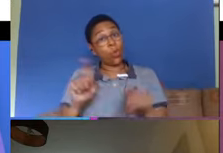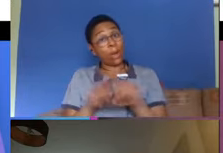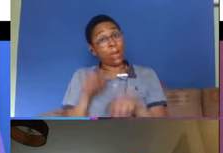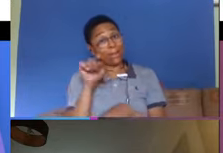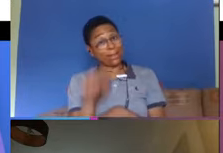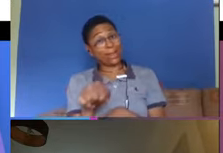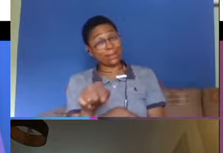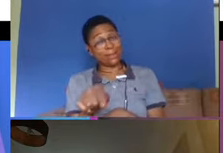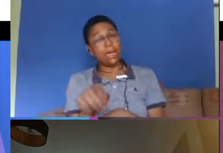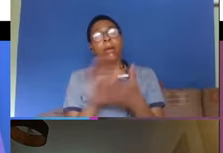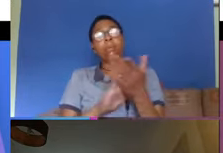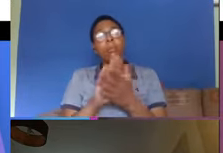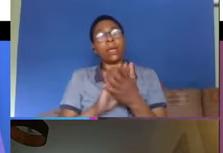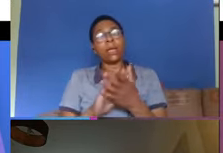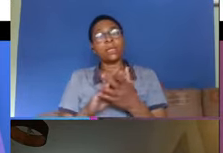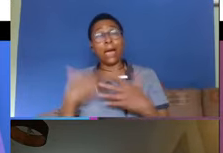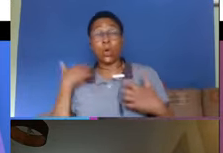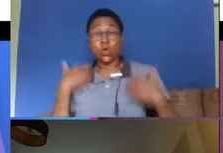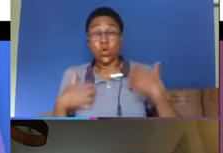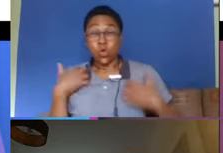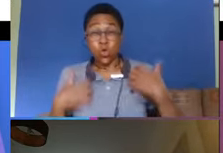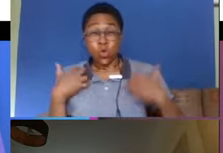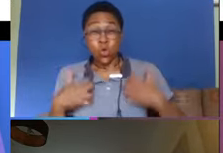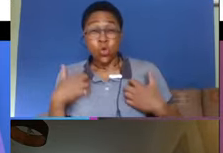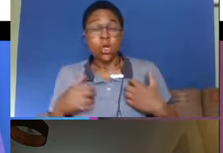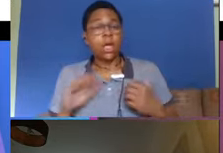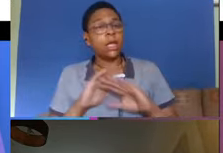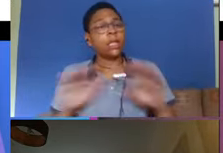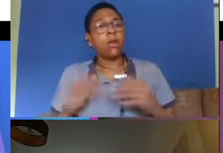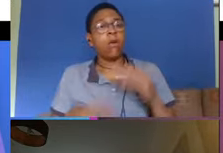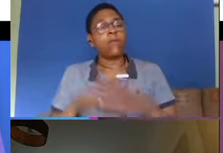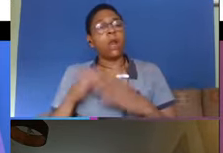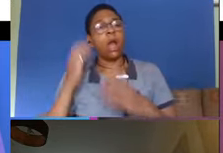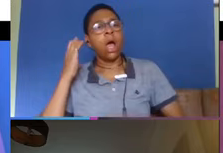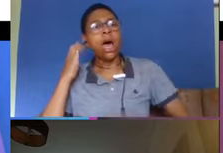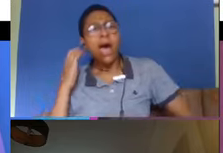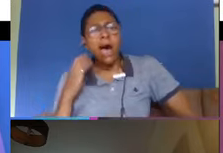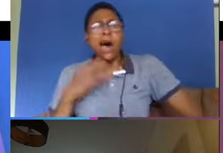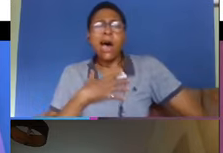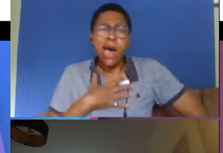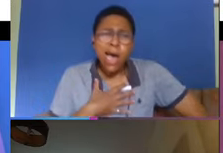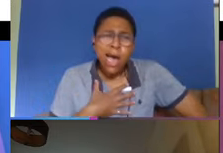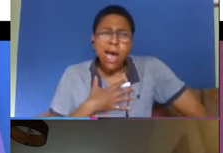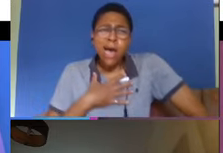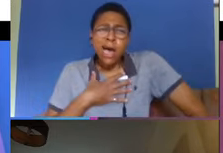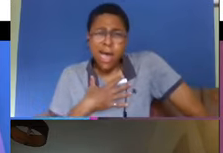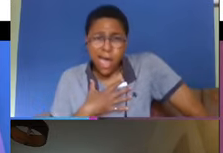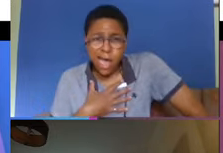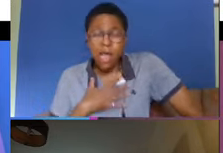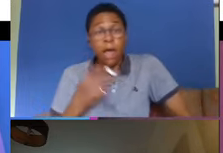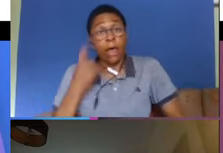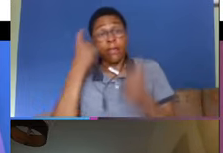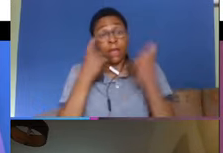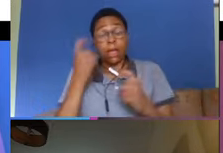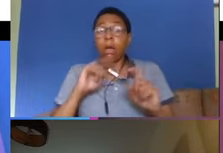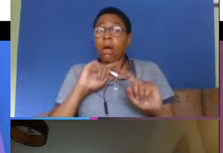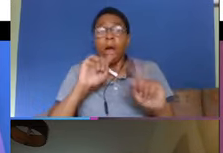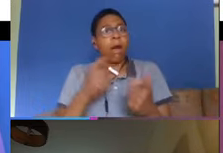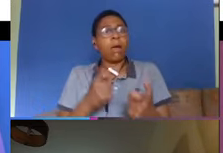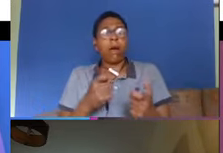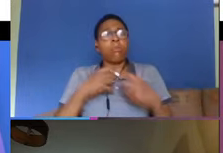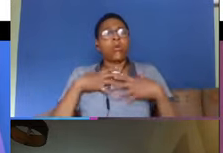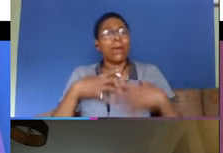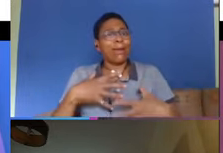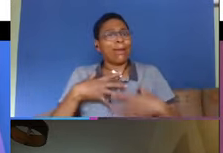So that means that when they're in the recovery stage, they're not going to be gasping for breath and thinking, oh my God, I can't get enough oxygen through the mask.